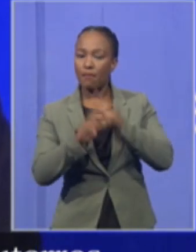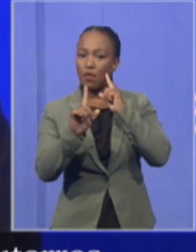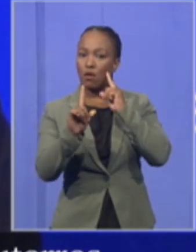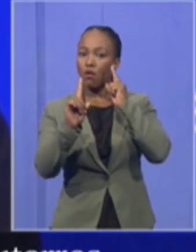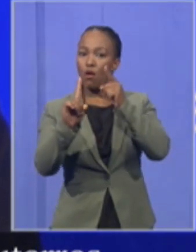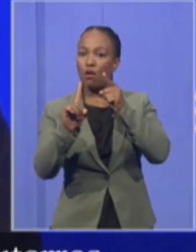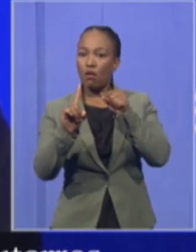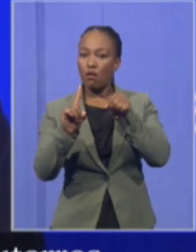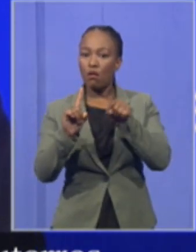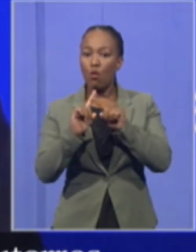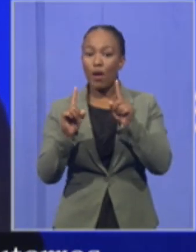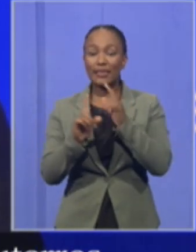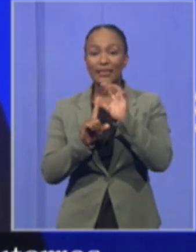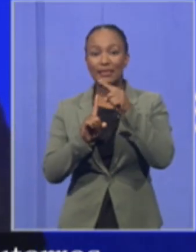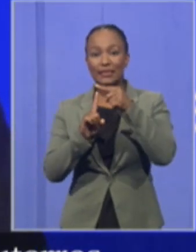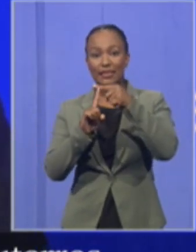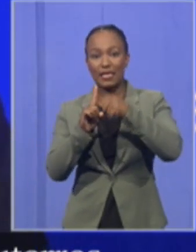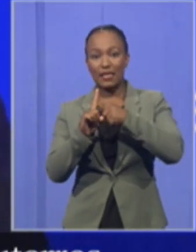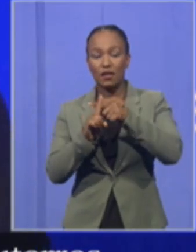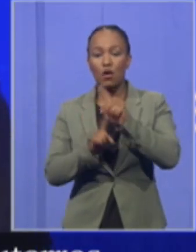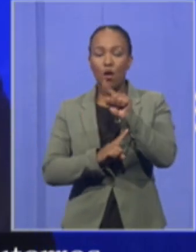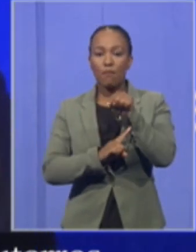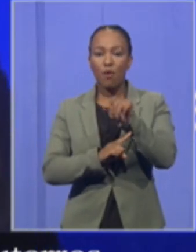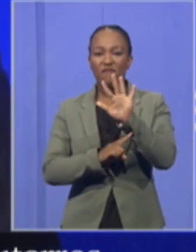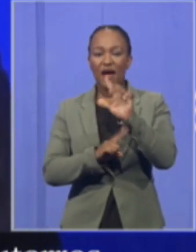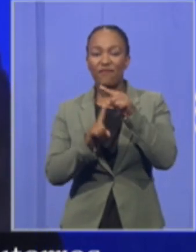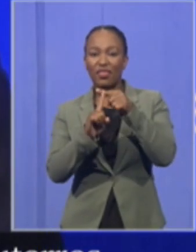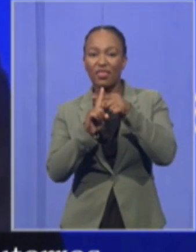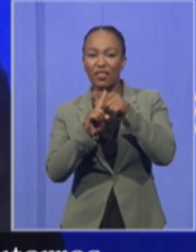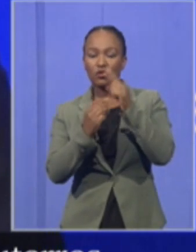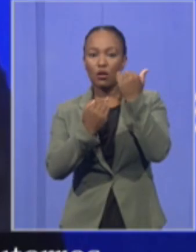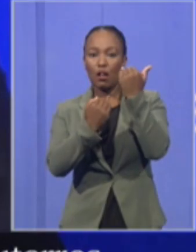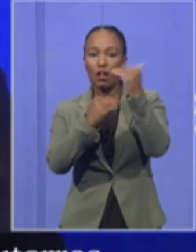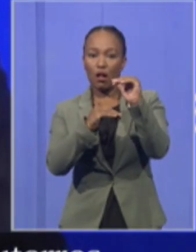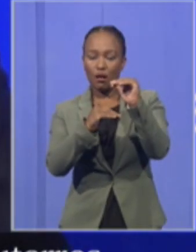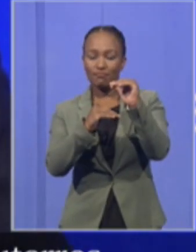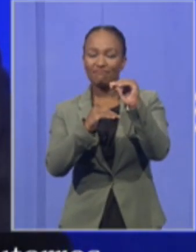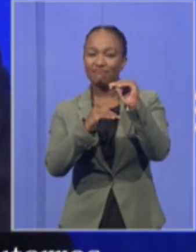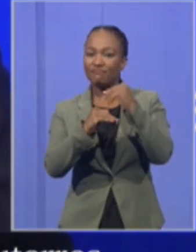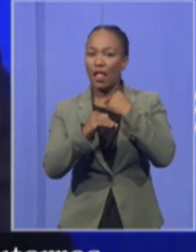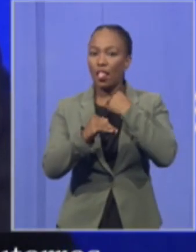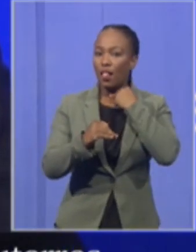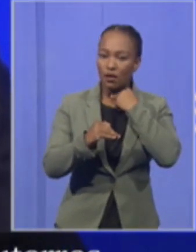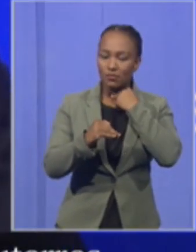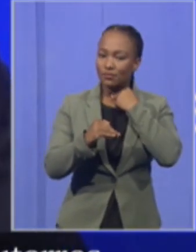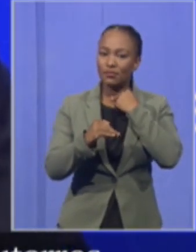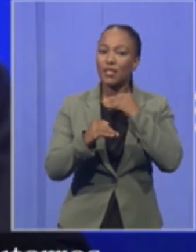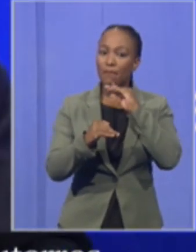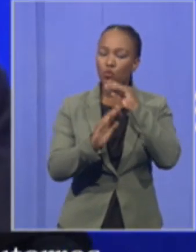rise in global temperature to 1.5 degrees is shot. It means we need to fight